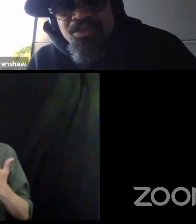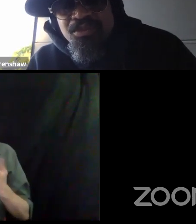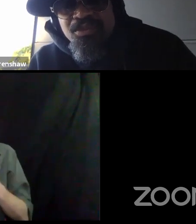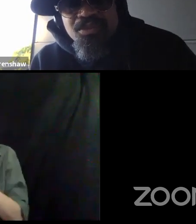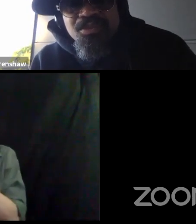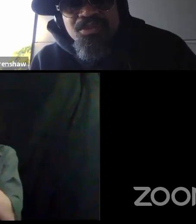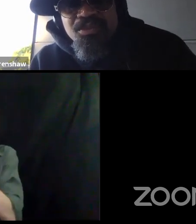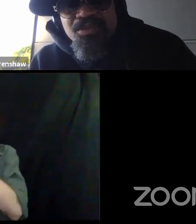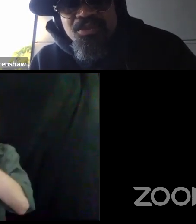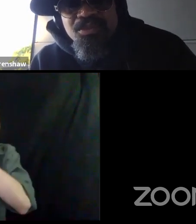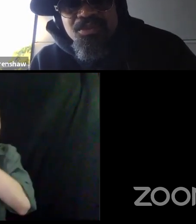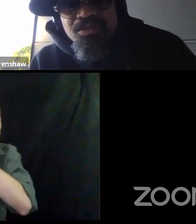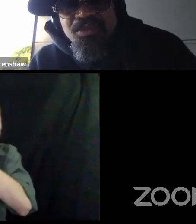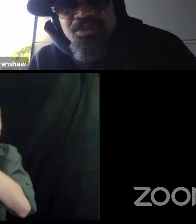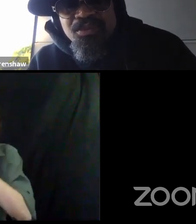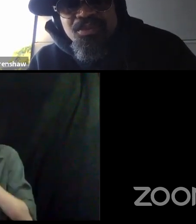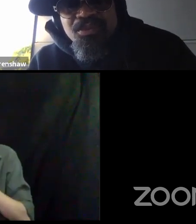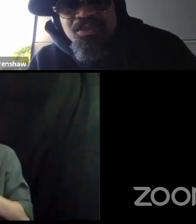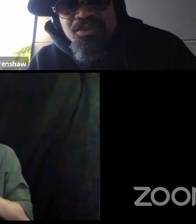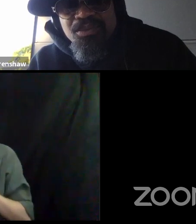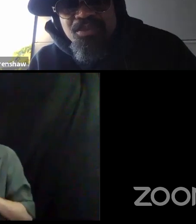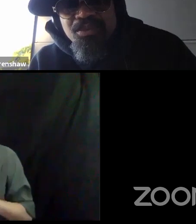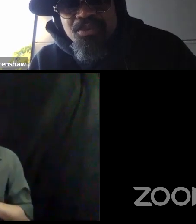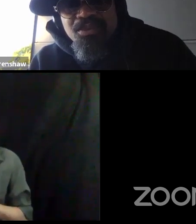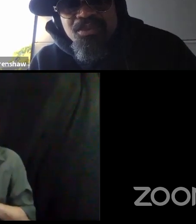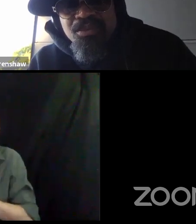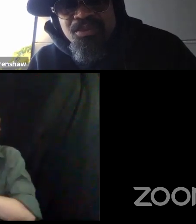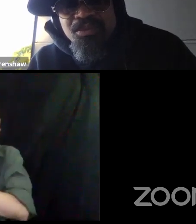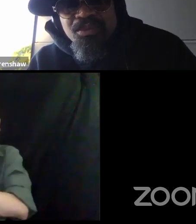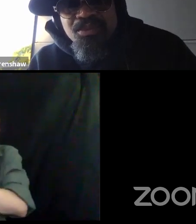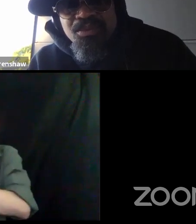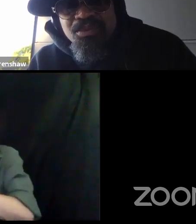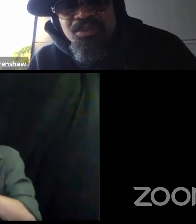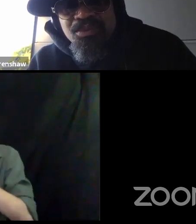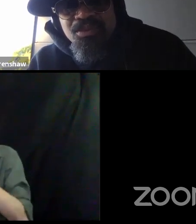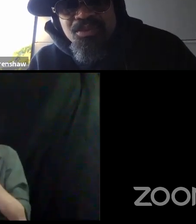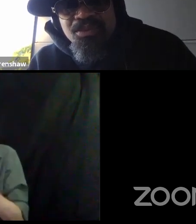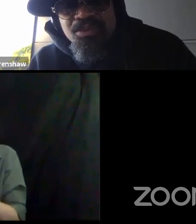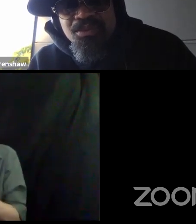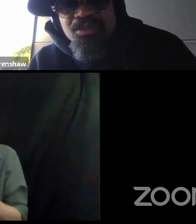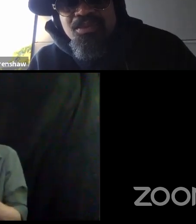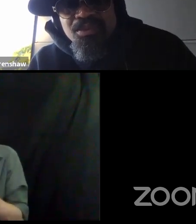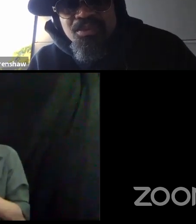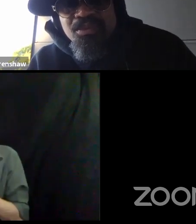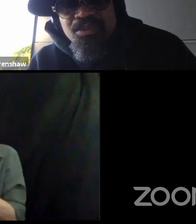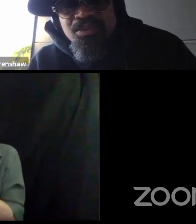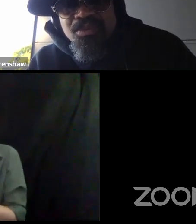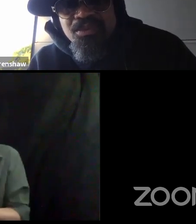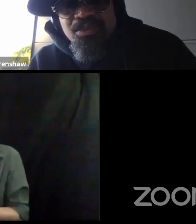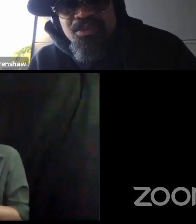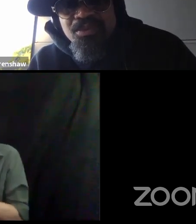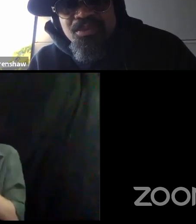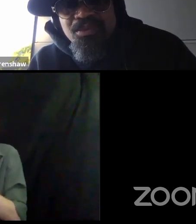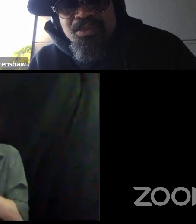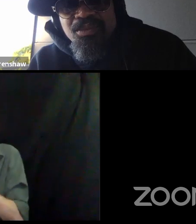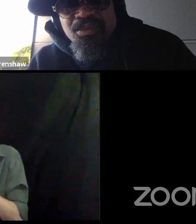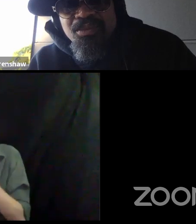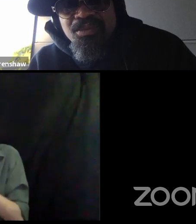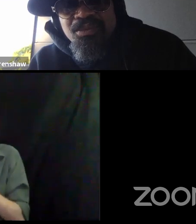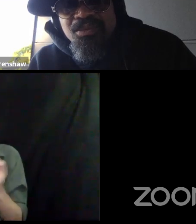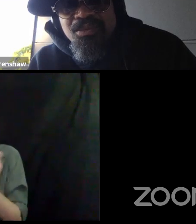those numbers, looking at the data from the gang task force, holding them accountable to stops data. All of that took a lot of commitment to